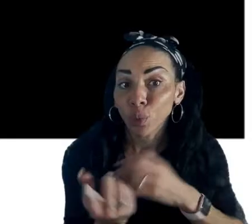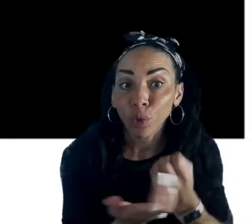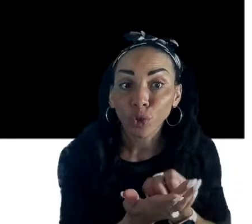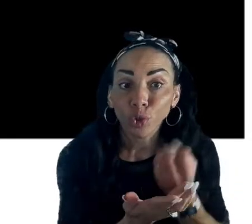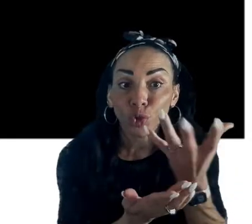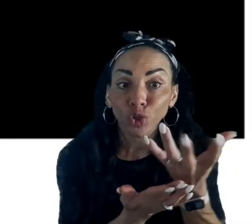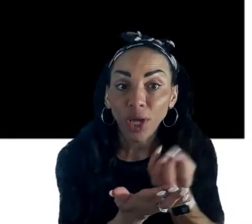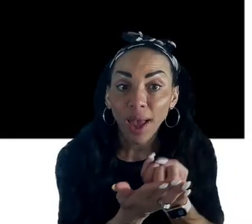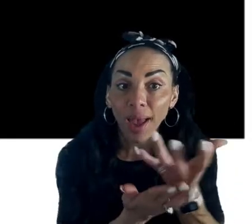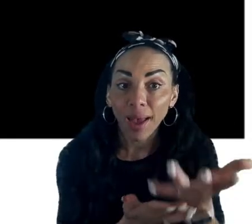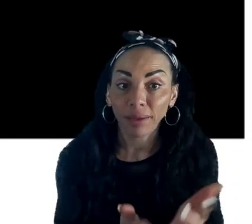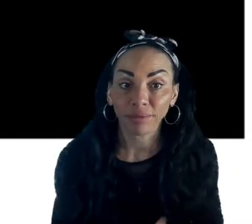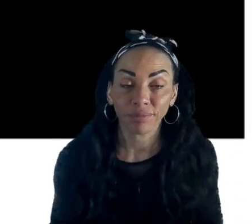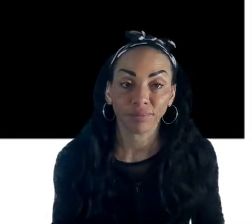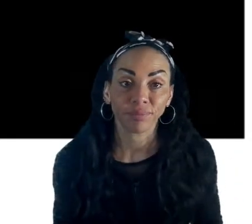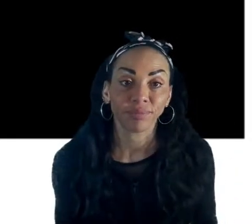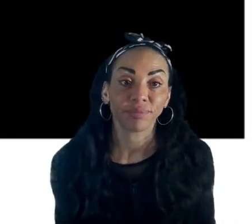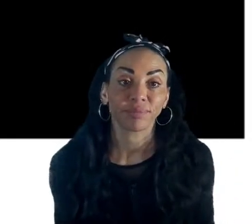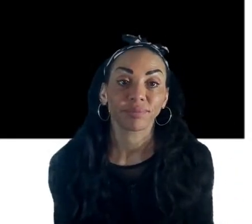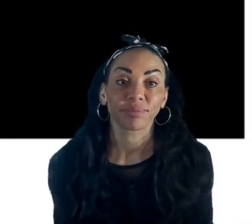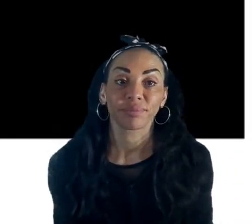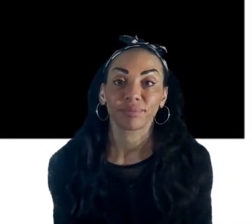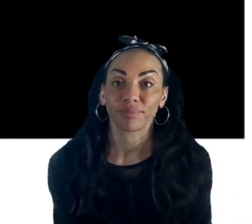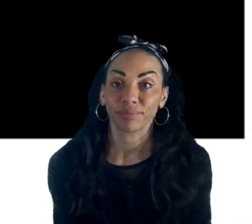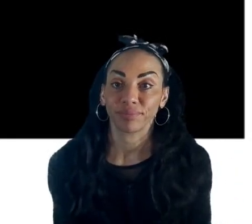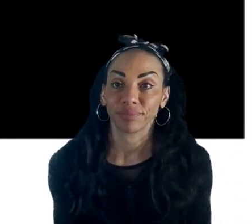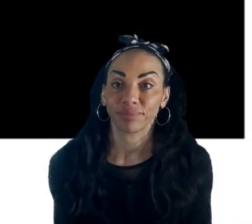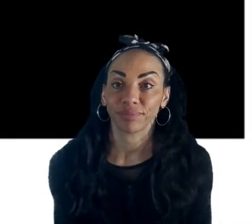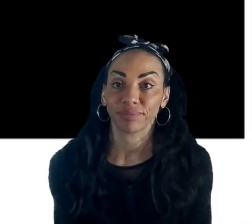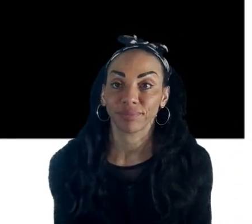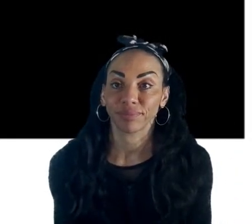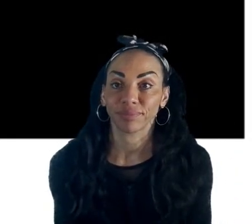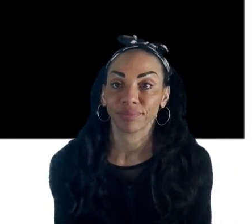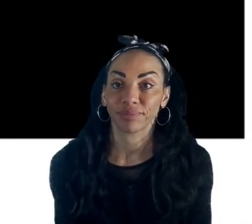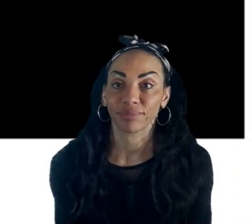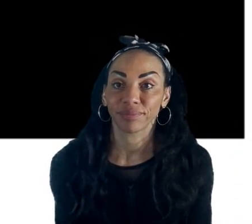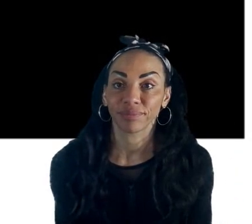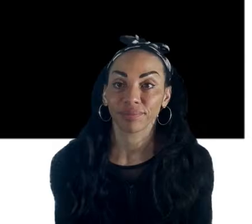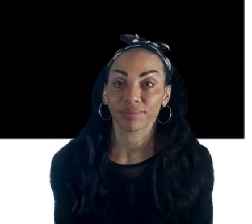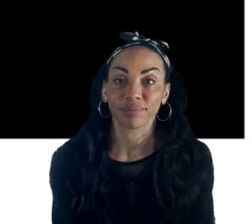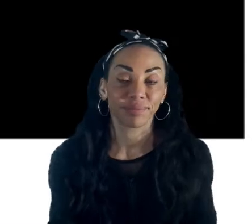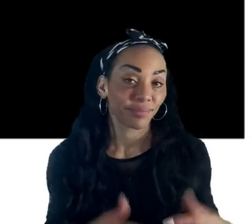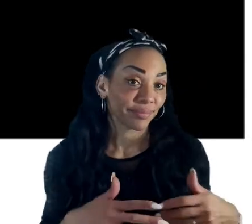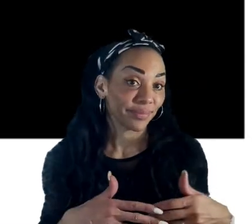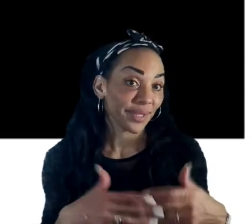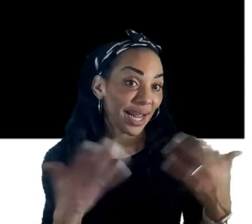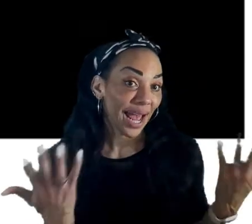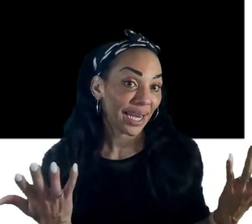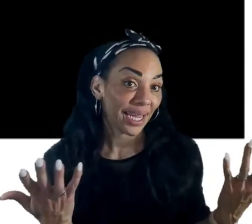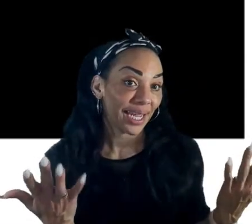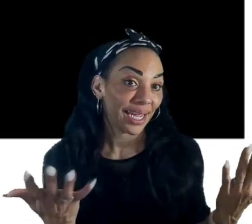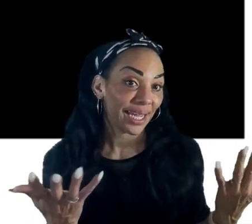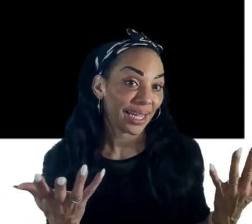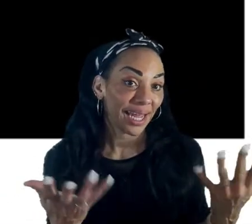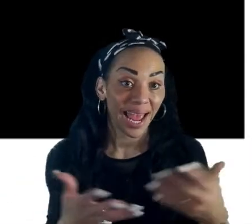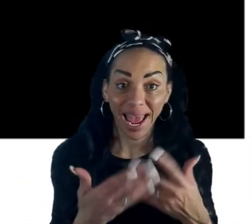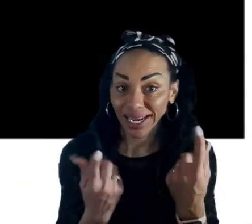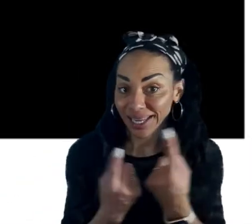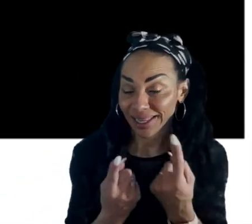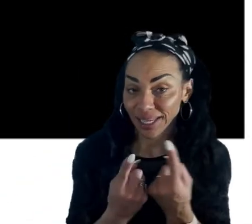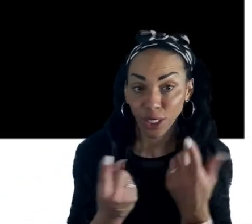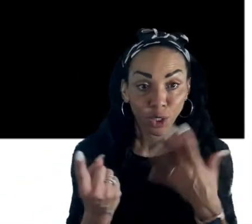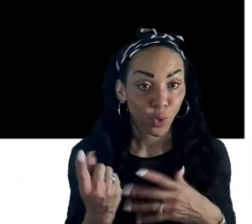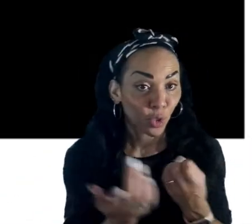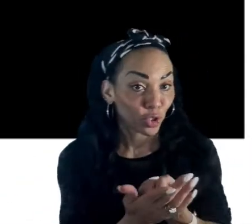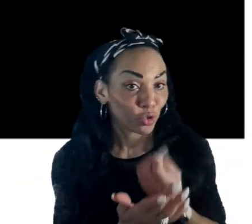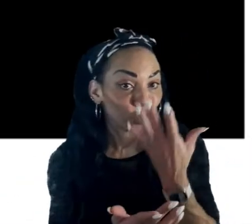the responses that I've already collected and gathered. I don't know if there's anything that anyone wants to share in the room at